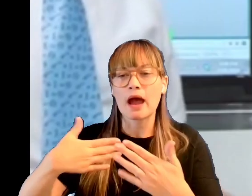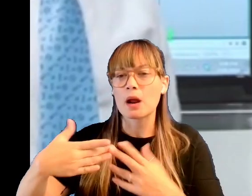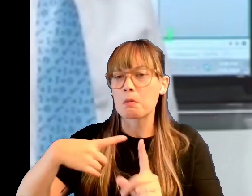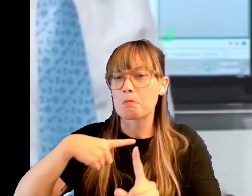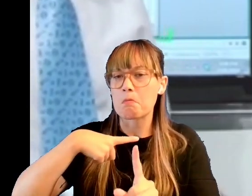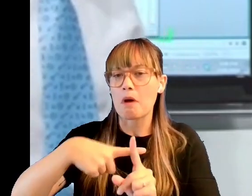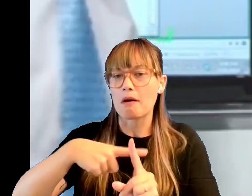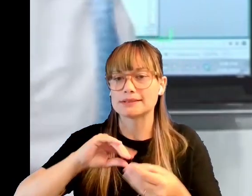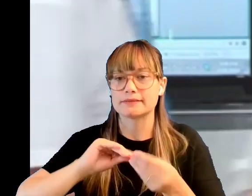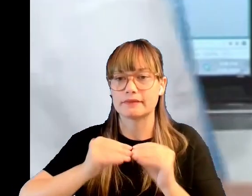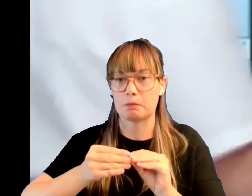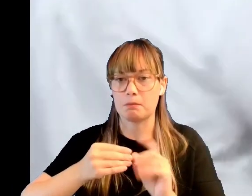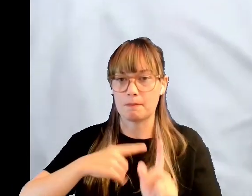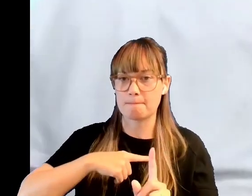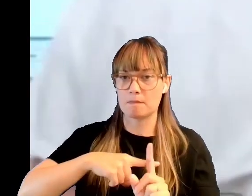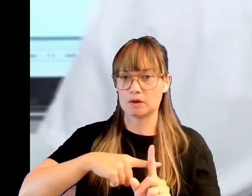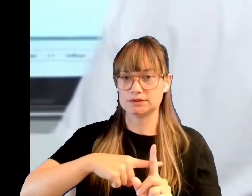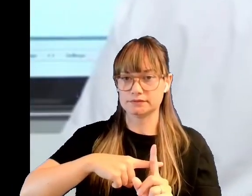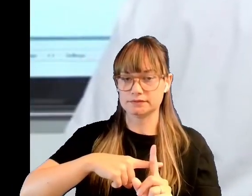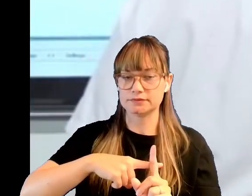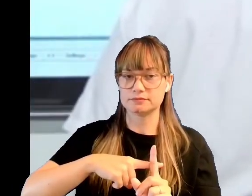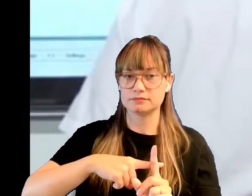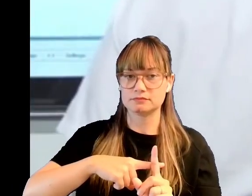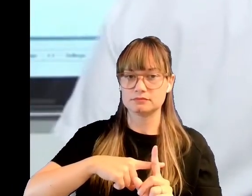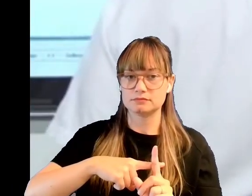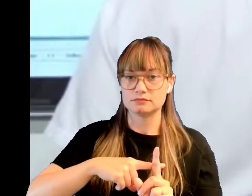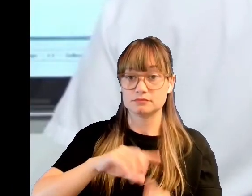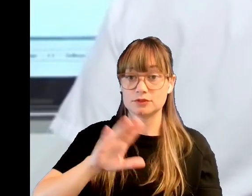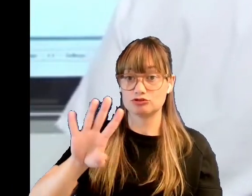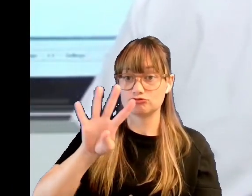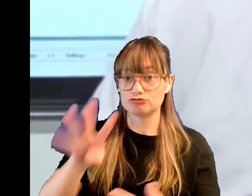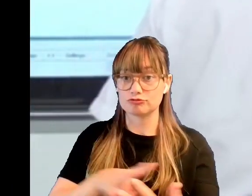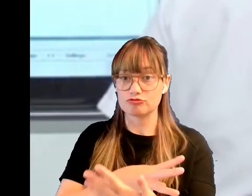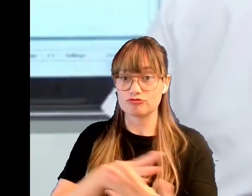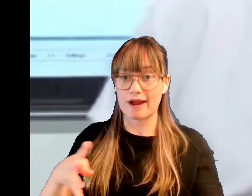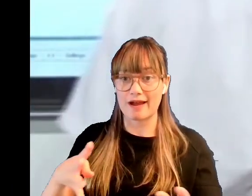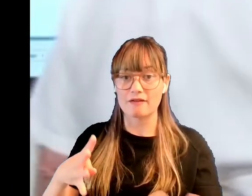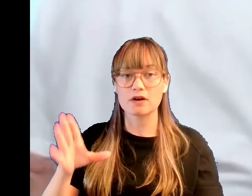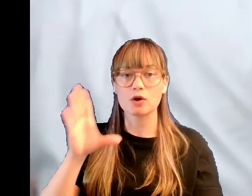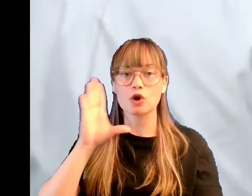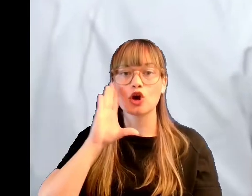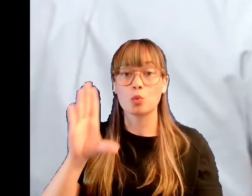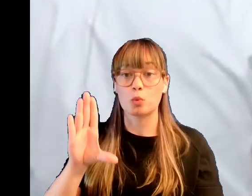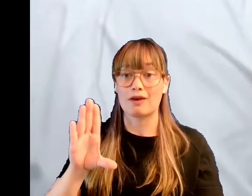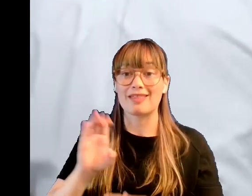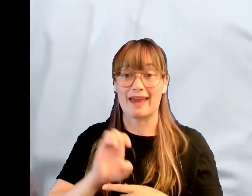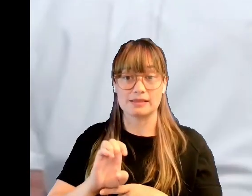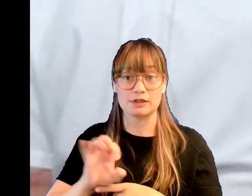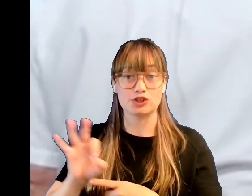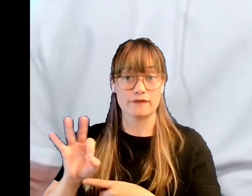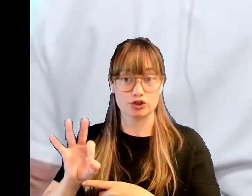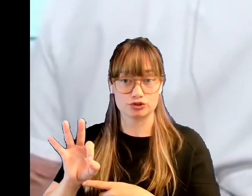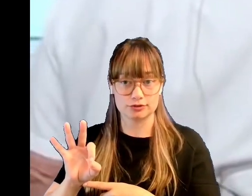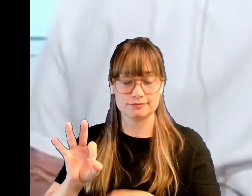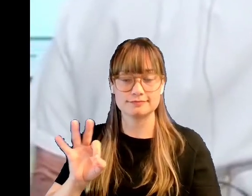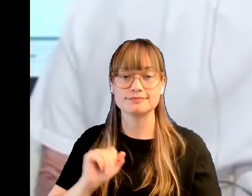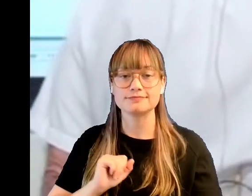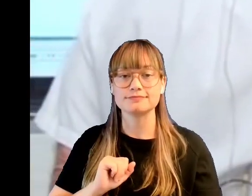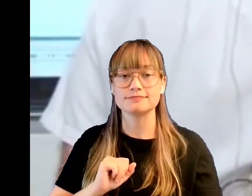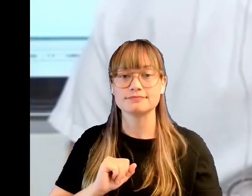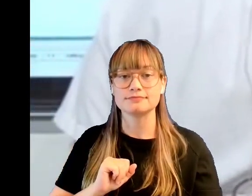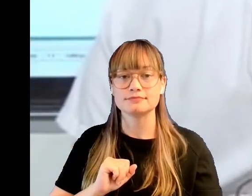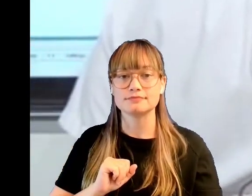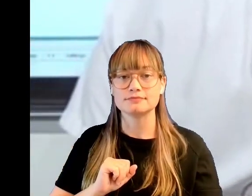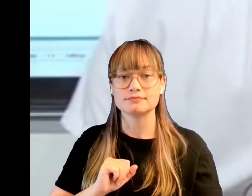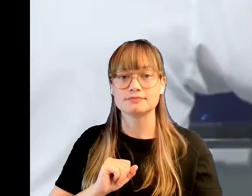positive number b is, your graph will be an exponential function,